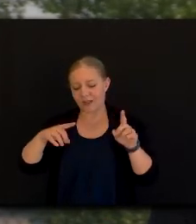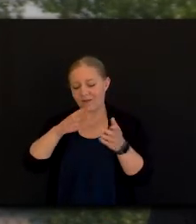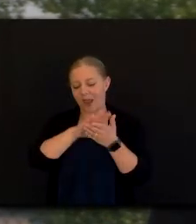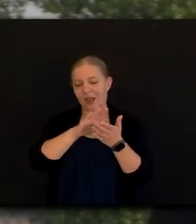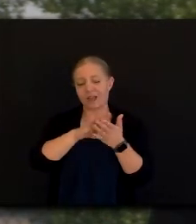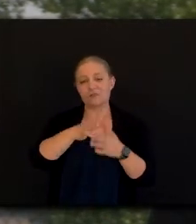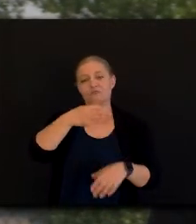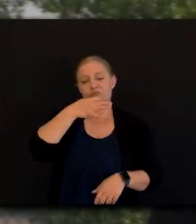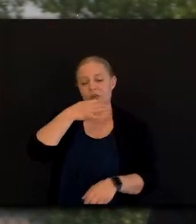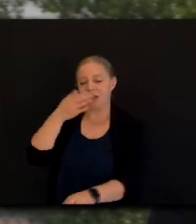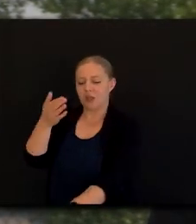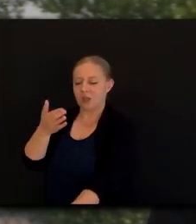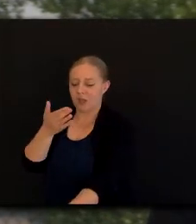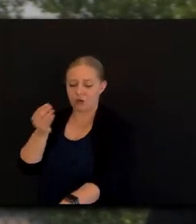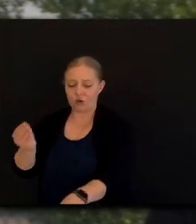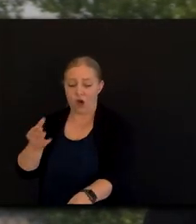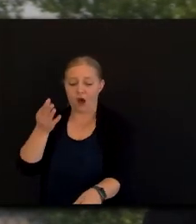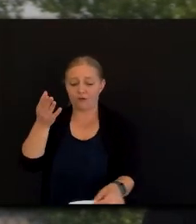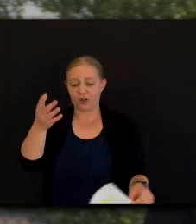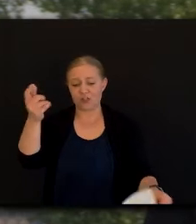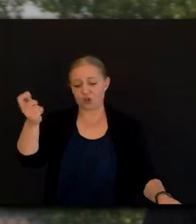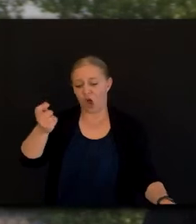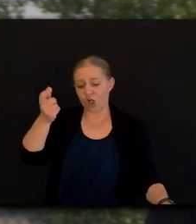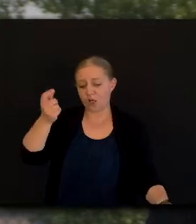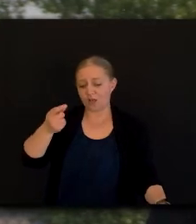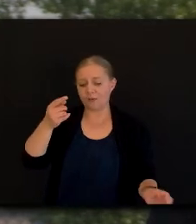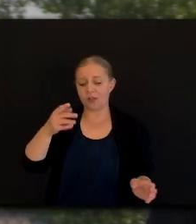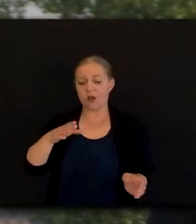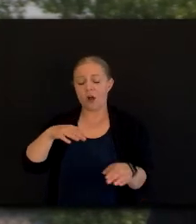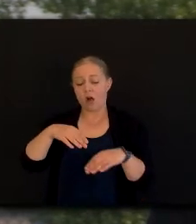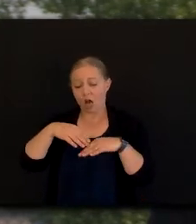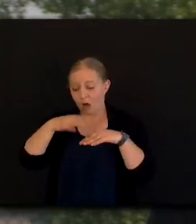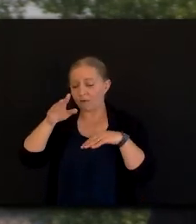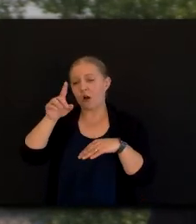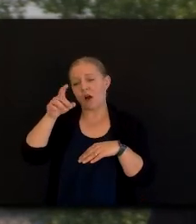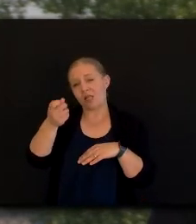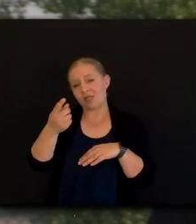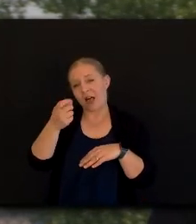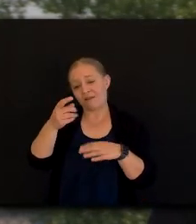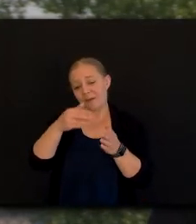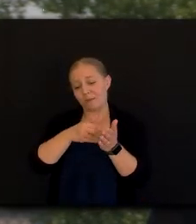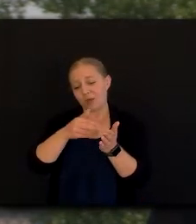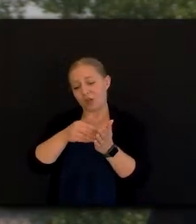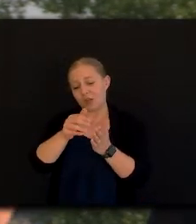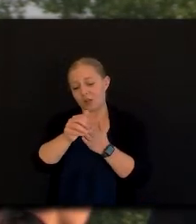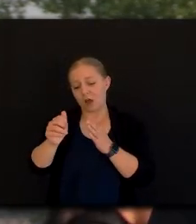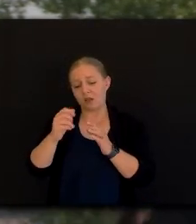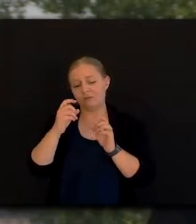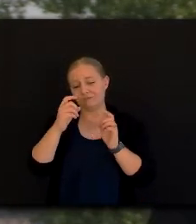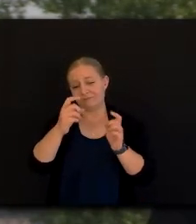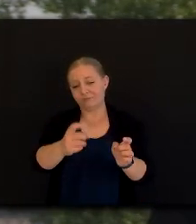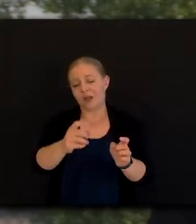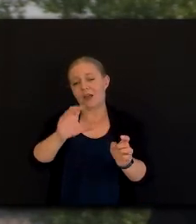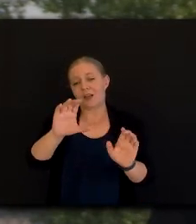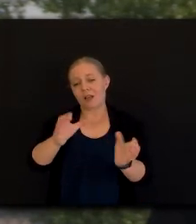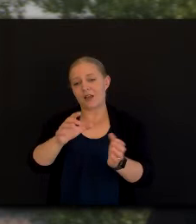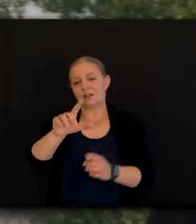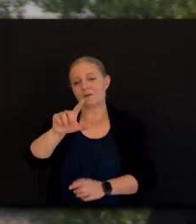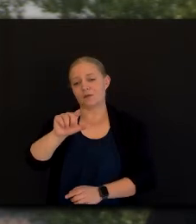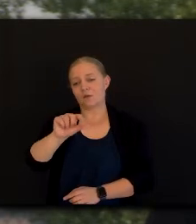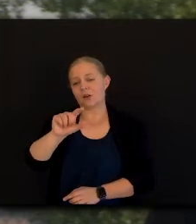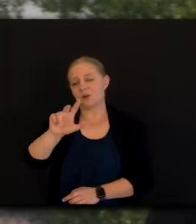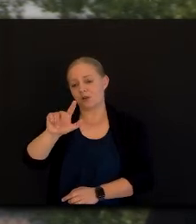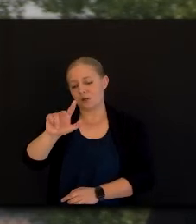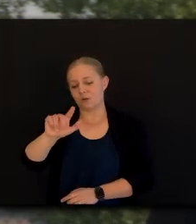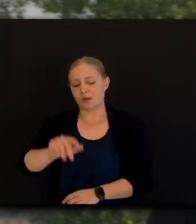academic excellence by offering scholarships in the amount of over $11 million to ONW's class of